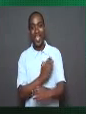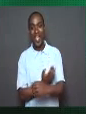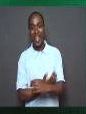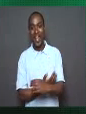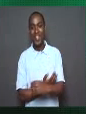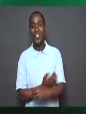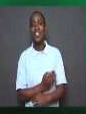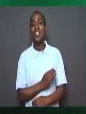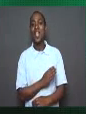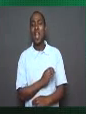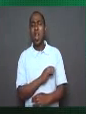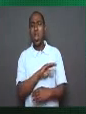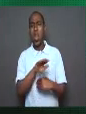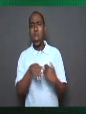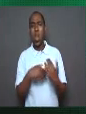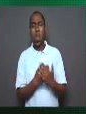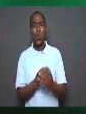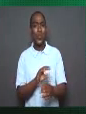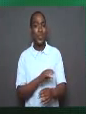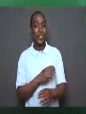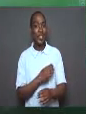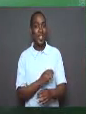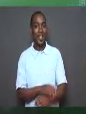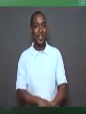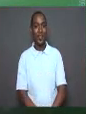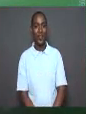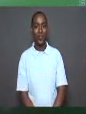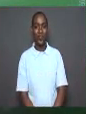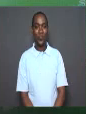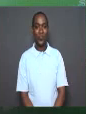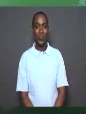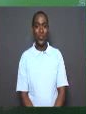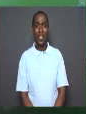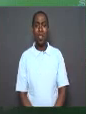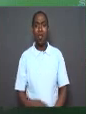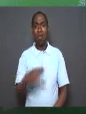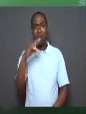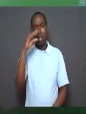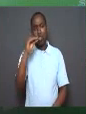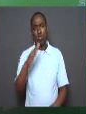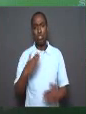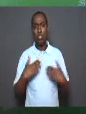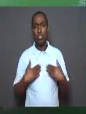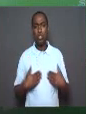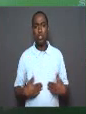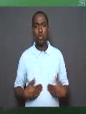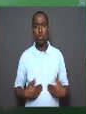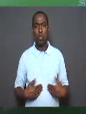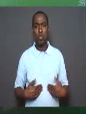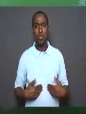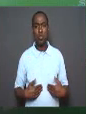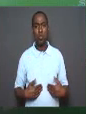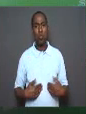for all cells to utilize. The human body does not